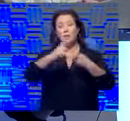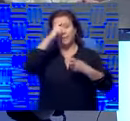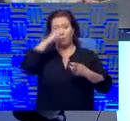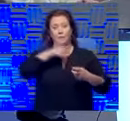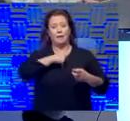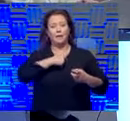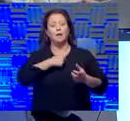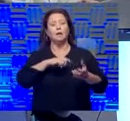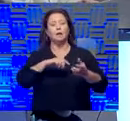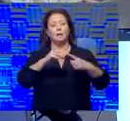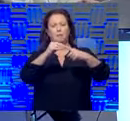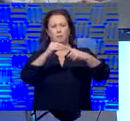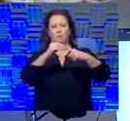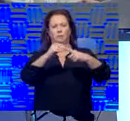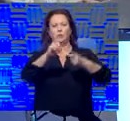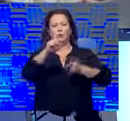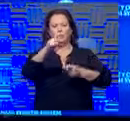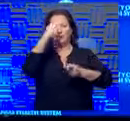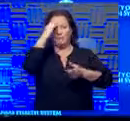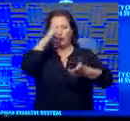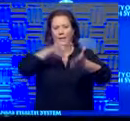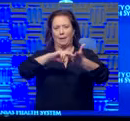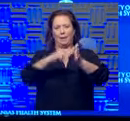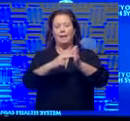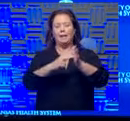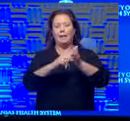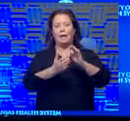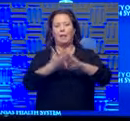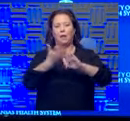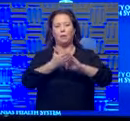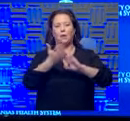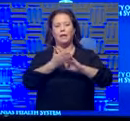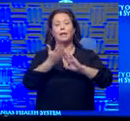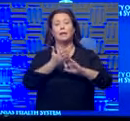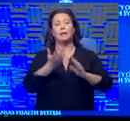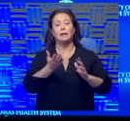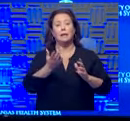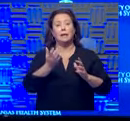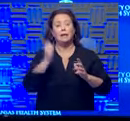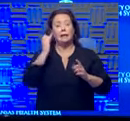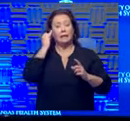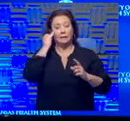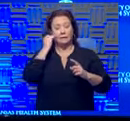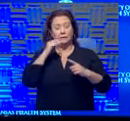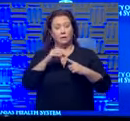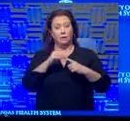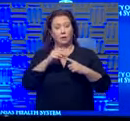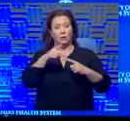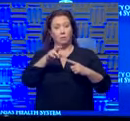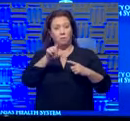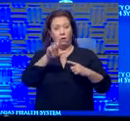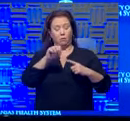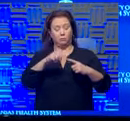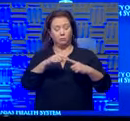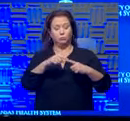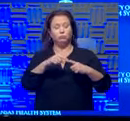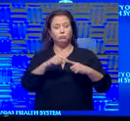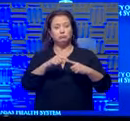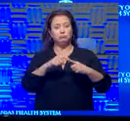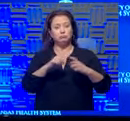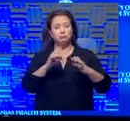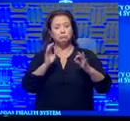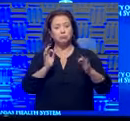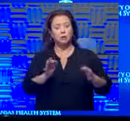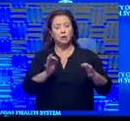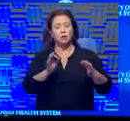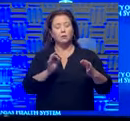know what they mean and how they operate. Yeah. The first thing is that unless it's picking up your pulse correctly, then the reading it